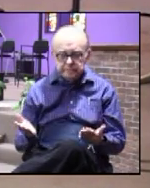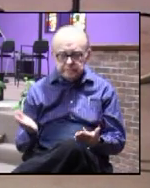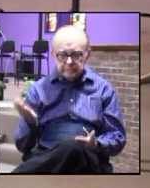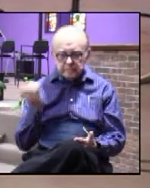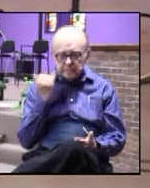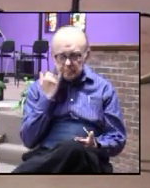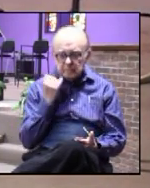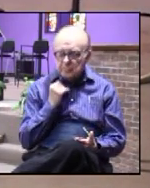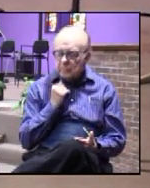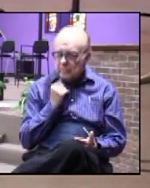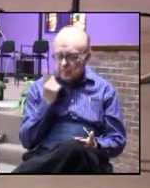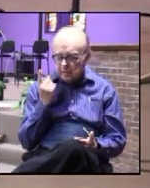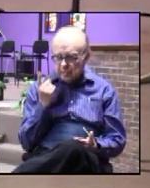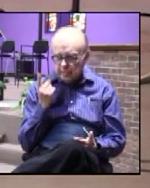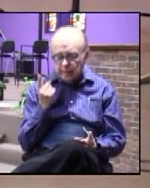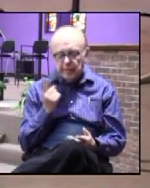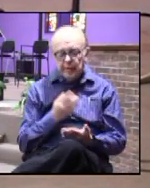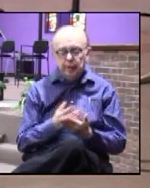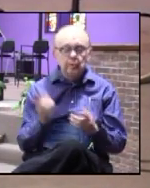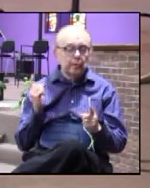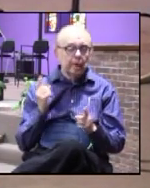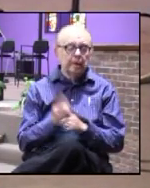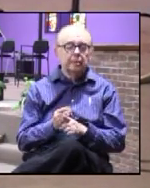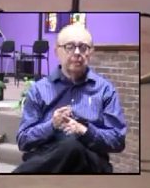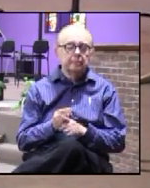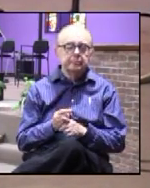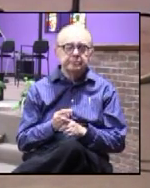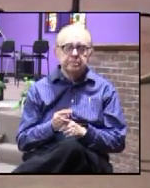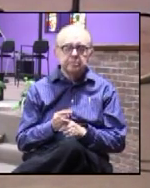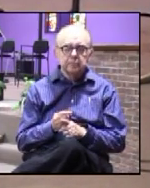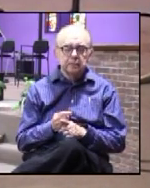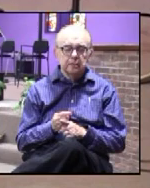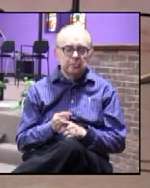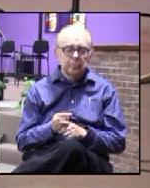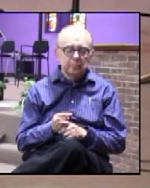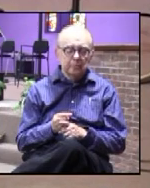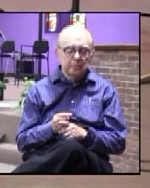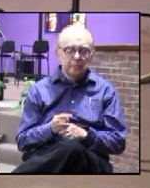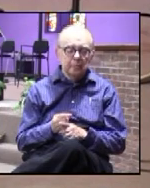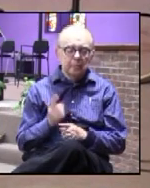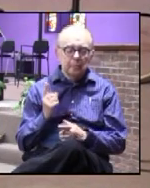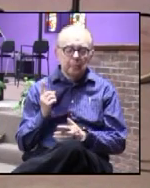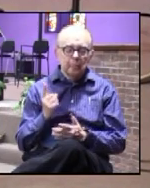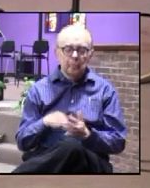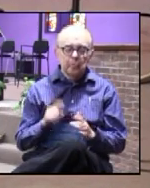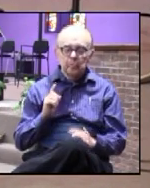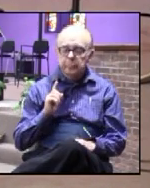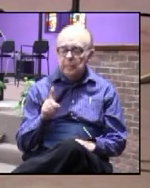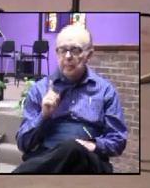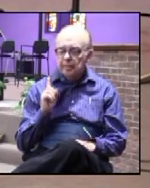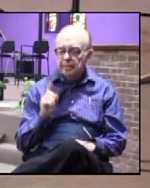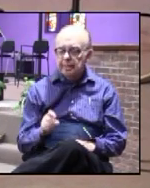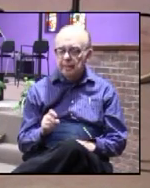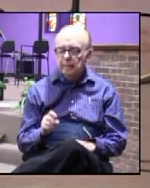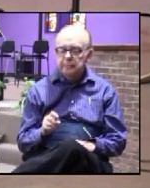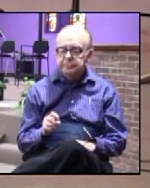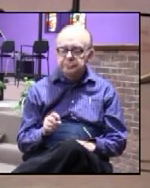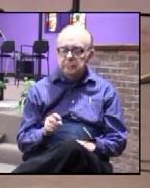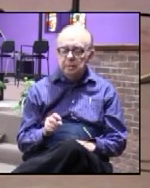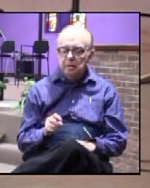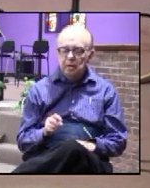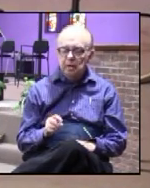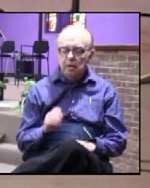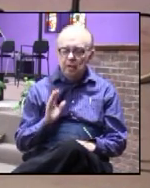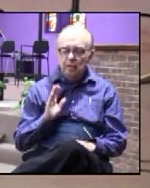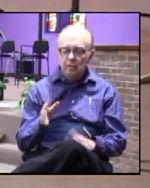don't get this one thing right, that what you need,